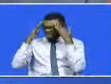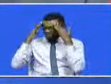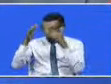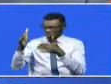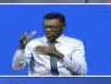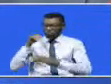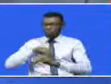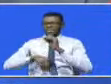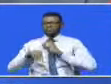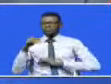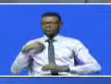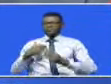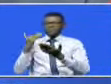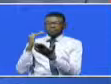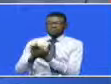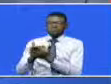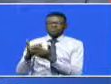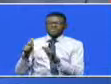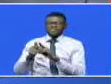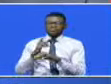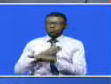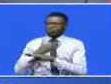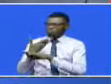corruption and the wastage.